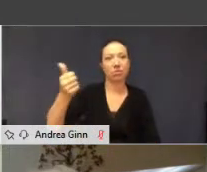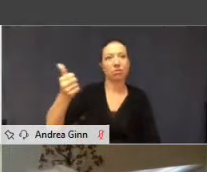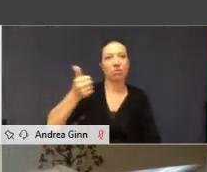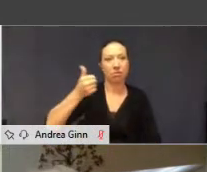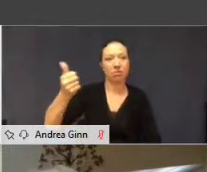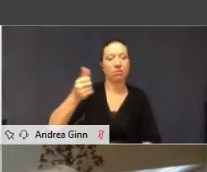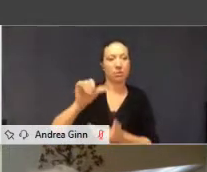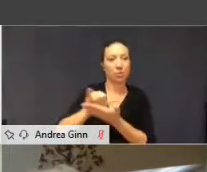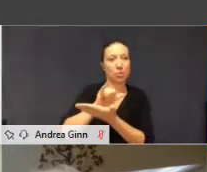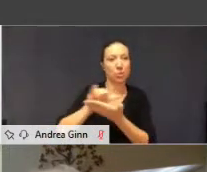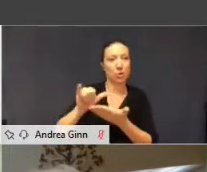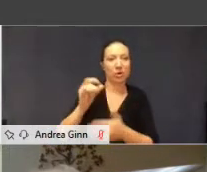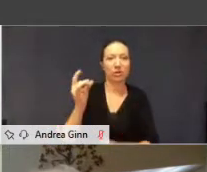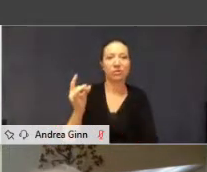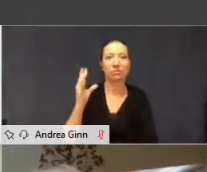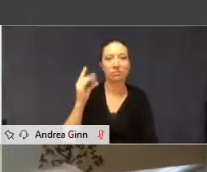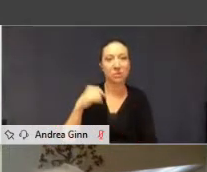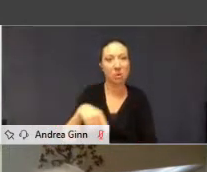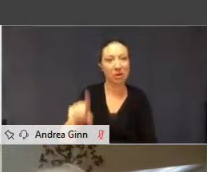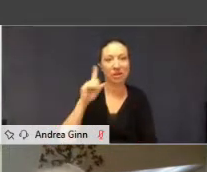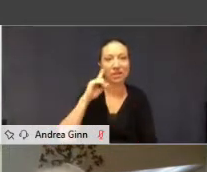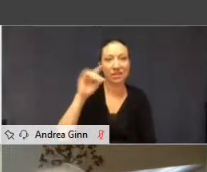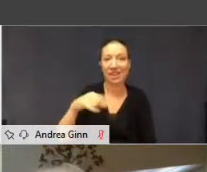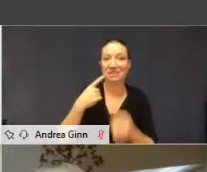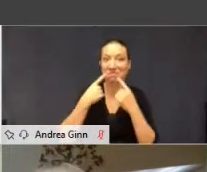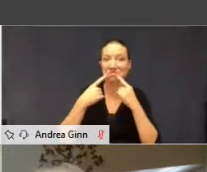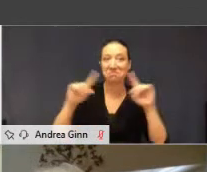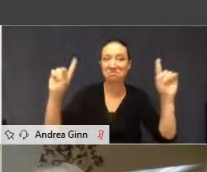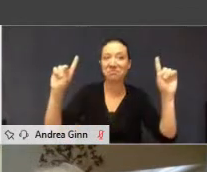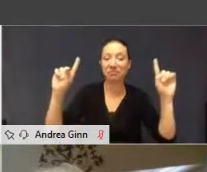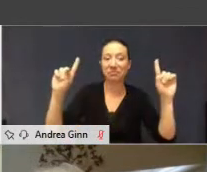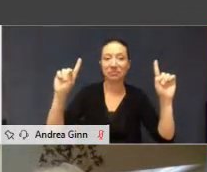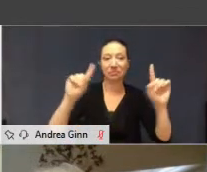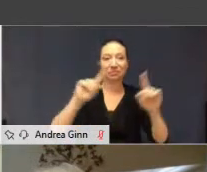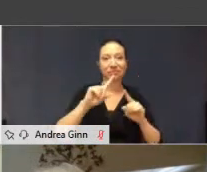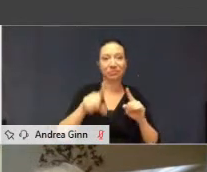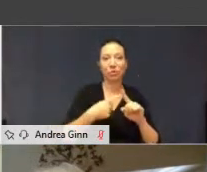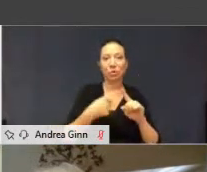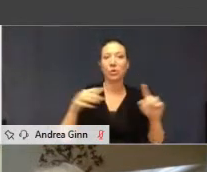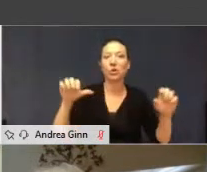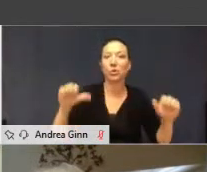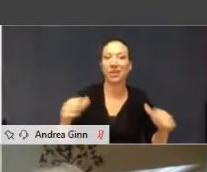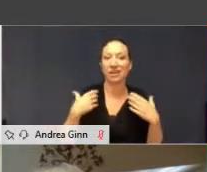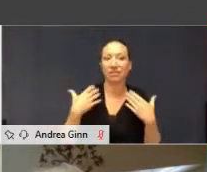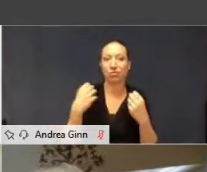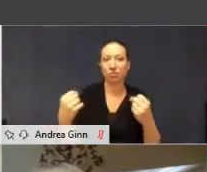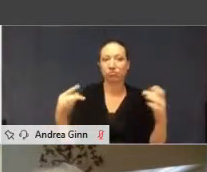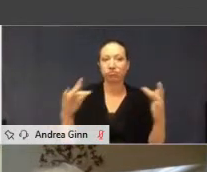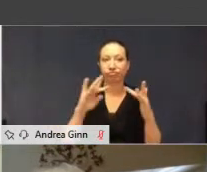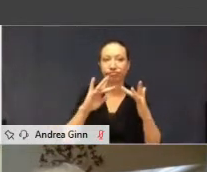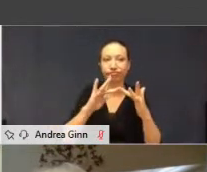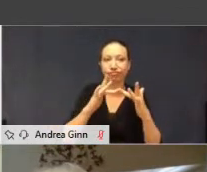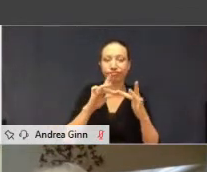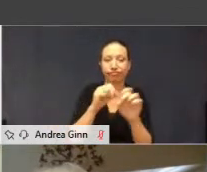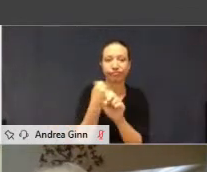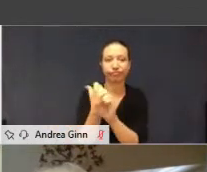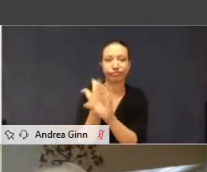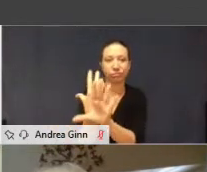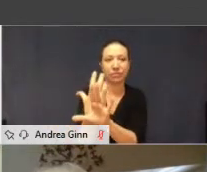it's I think it works really well when you have connectivity. different systems